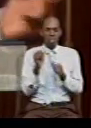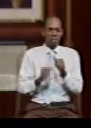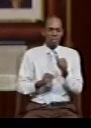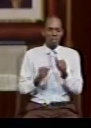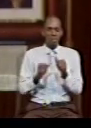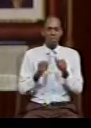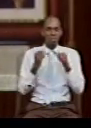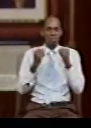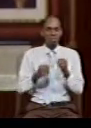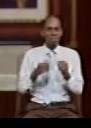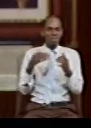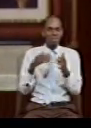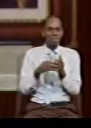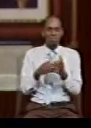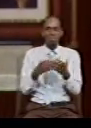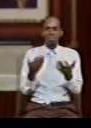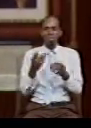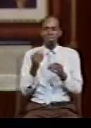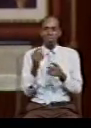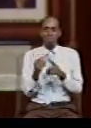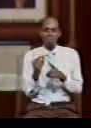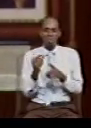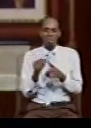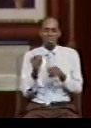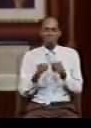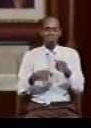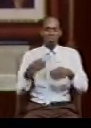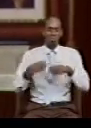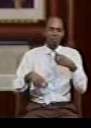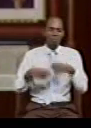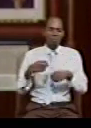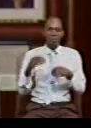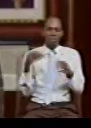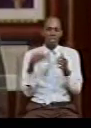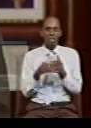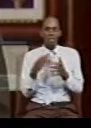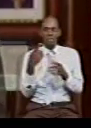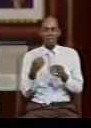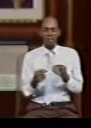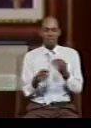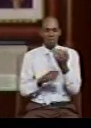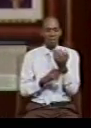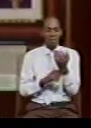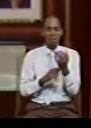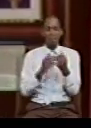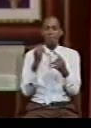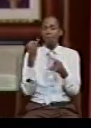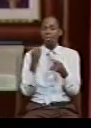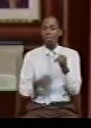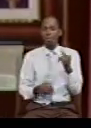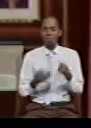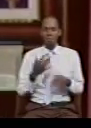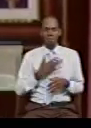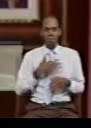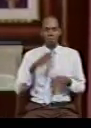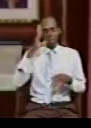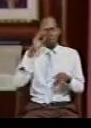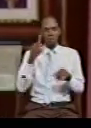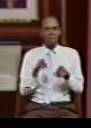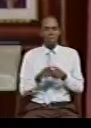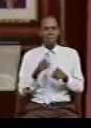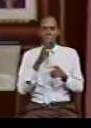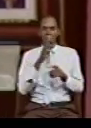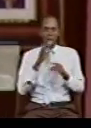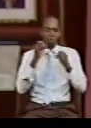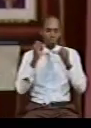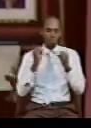strong against the world. And strong against the flesh. Finally, my brethren, be